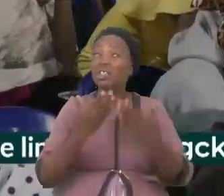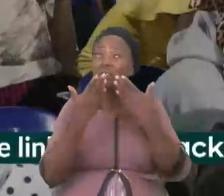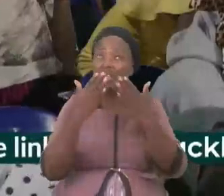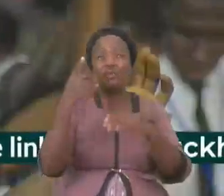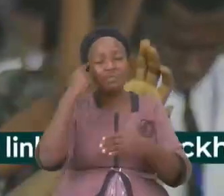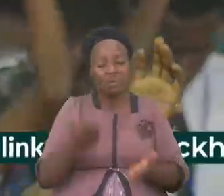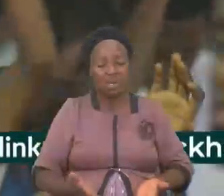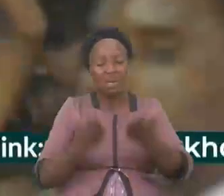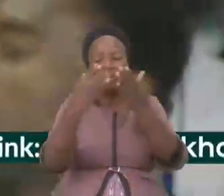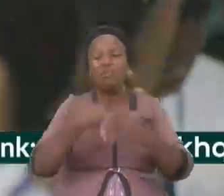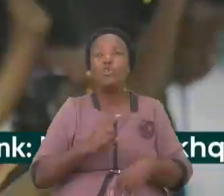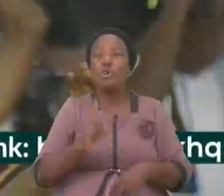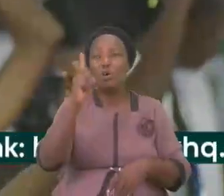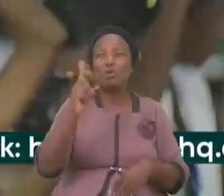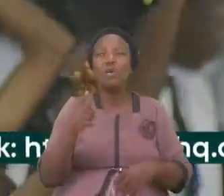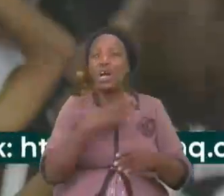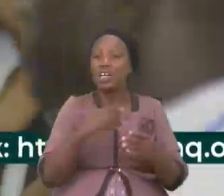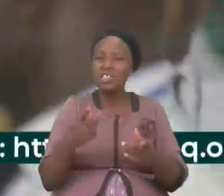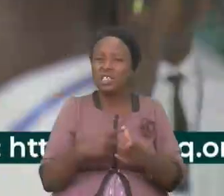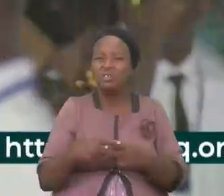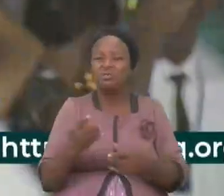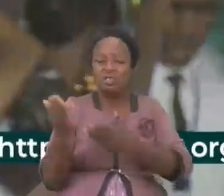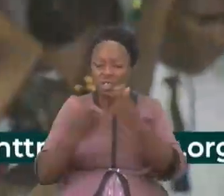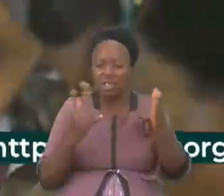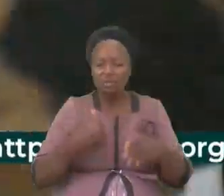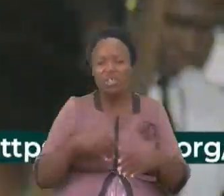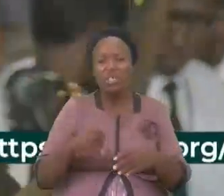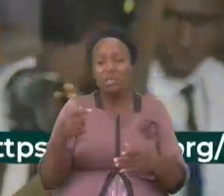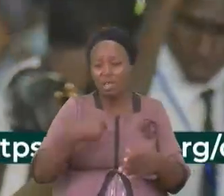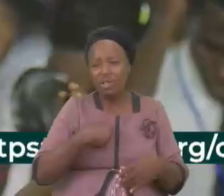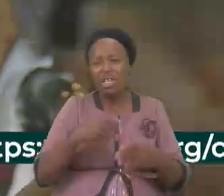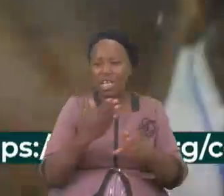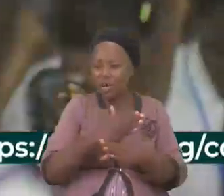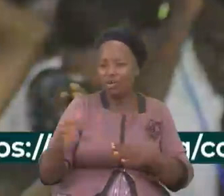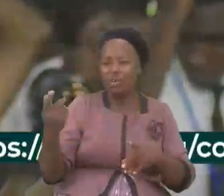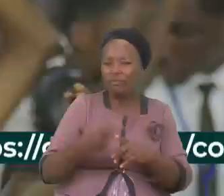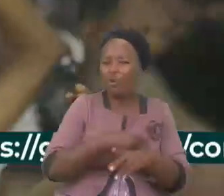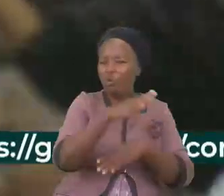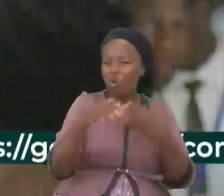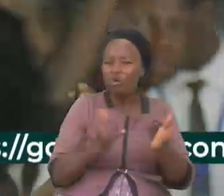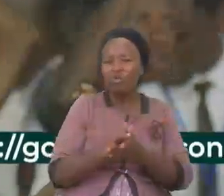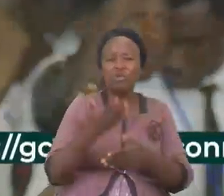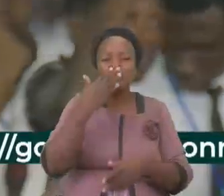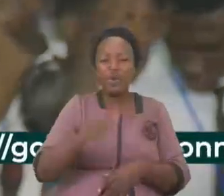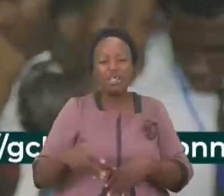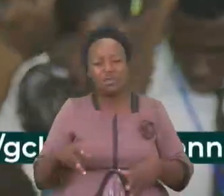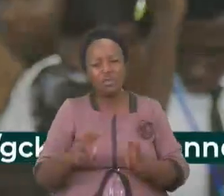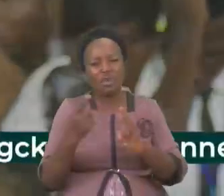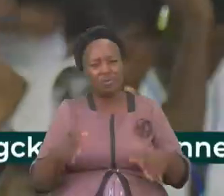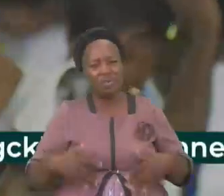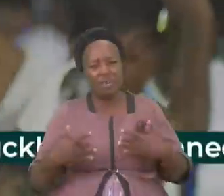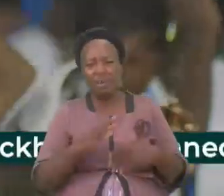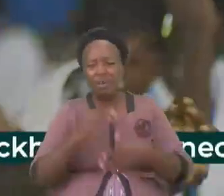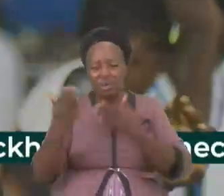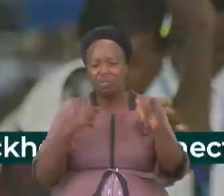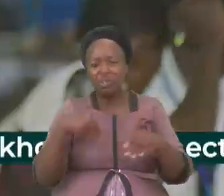you're leading me to divine honor. Stand up and tell the Lord that, and turn your back on the ways of the world, and turn